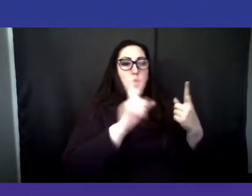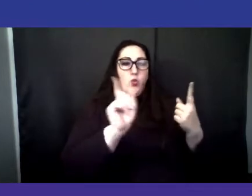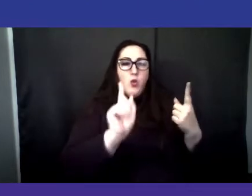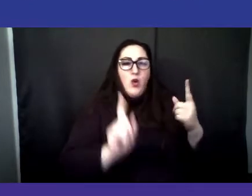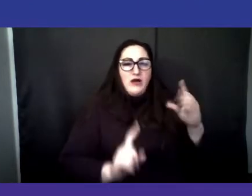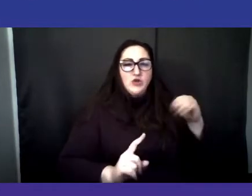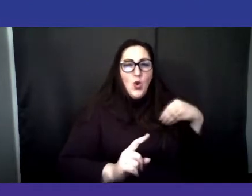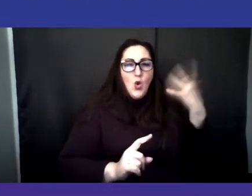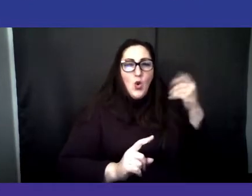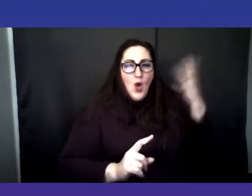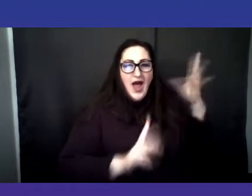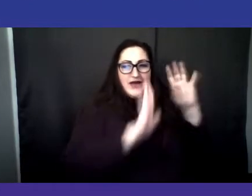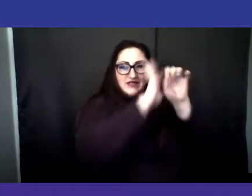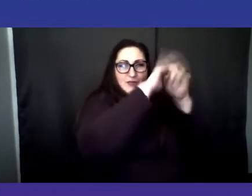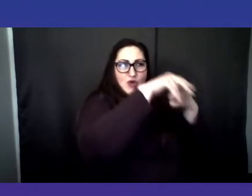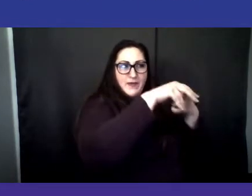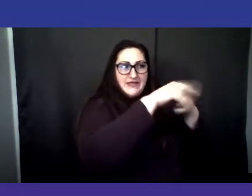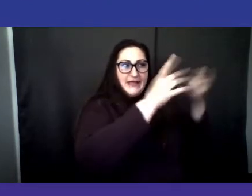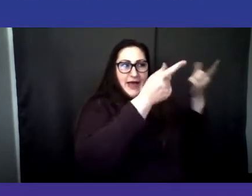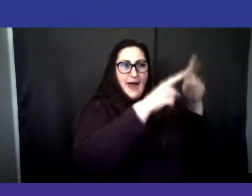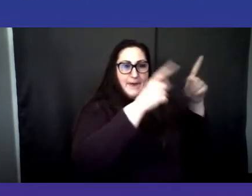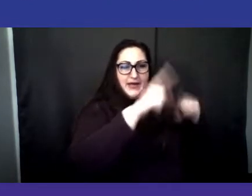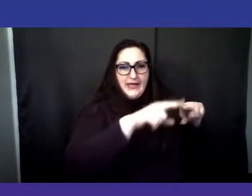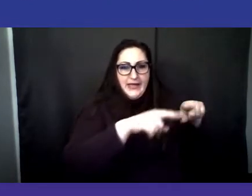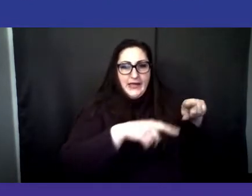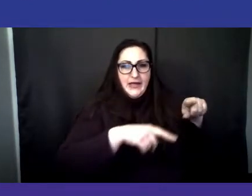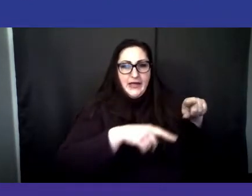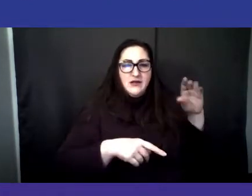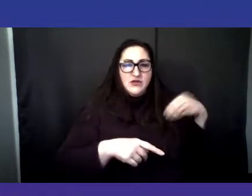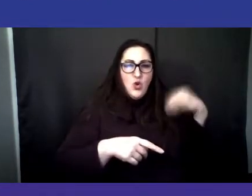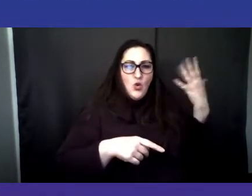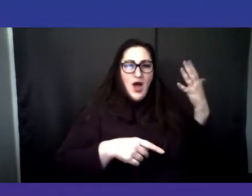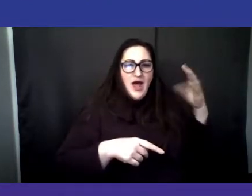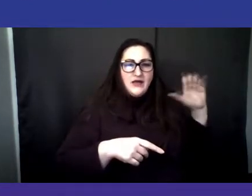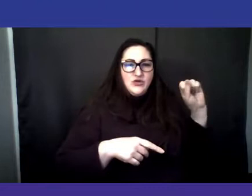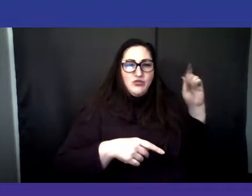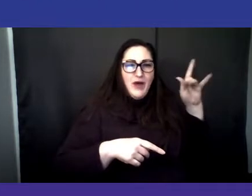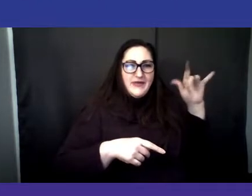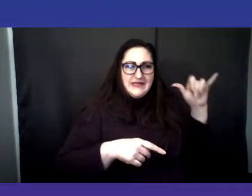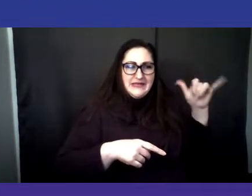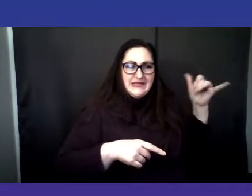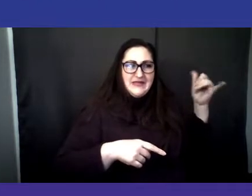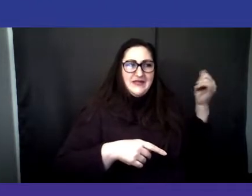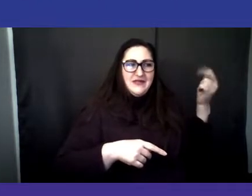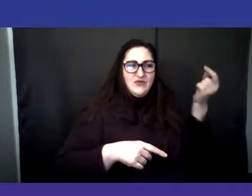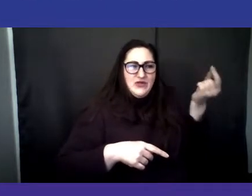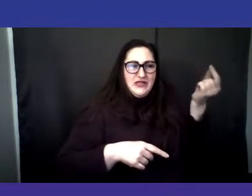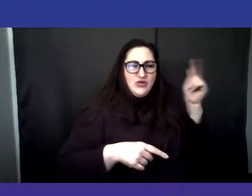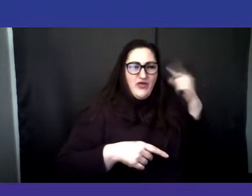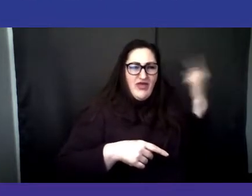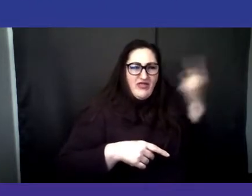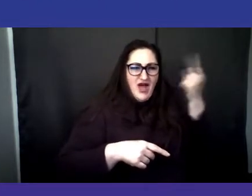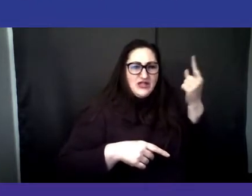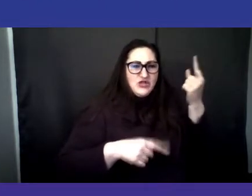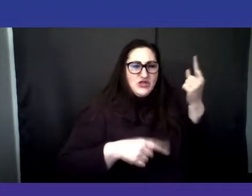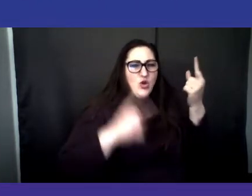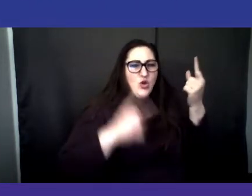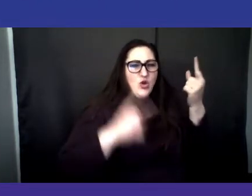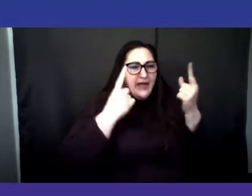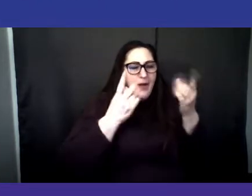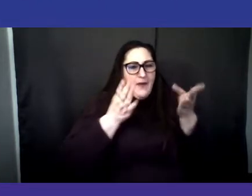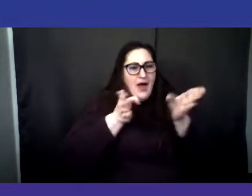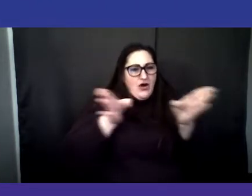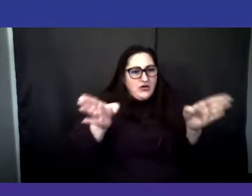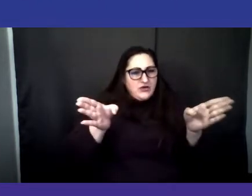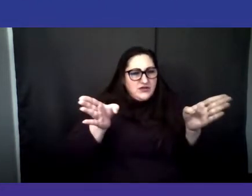another level, we're looking at demographics and how as we increasingly decolonize on multiple